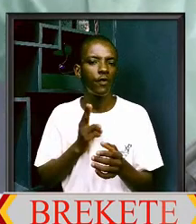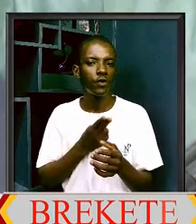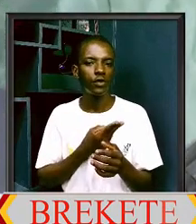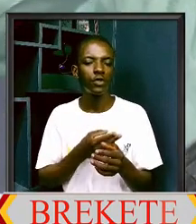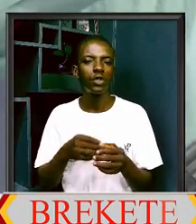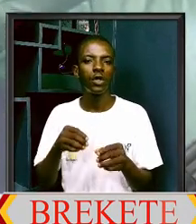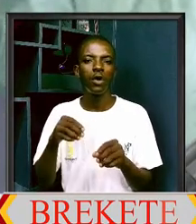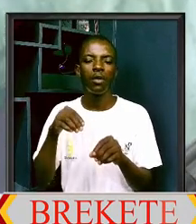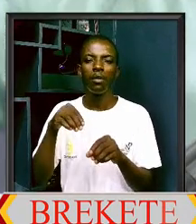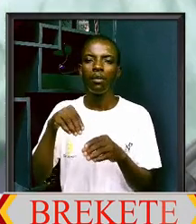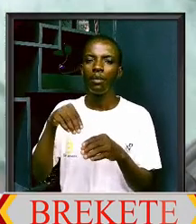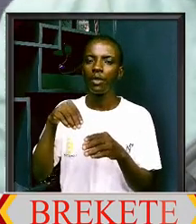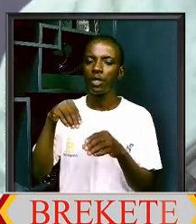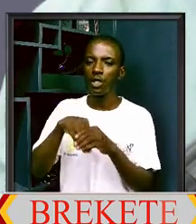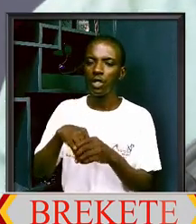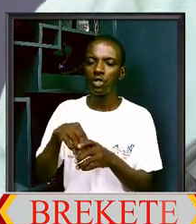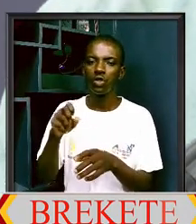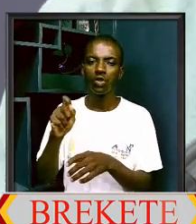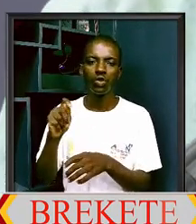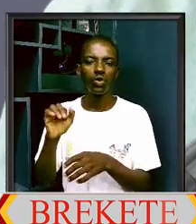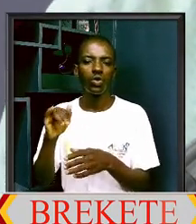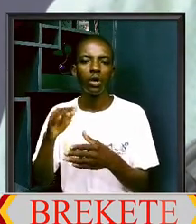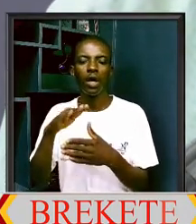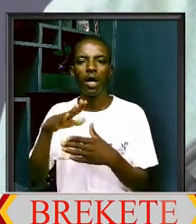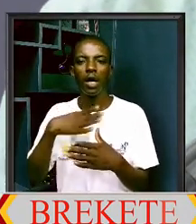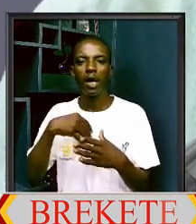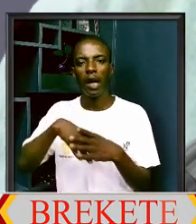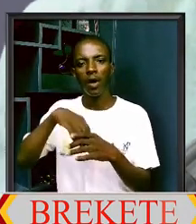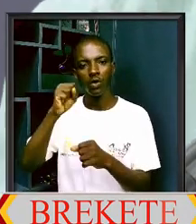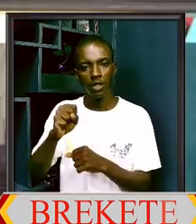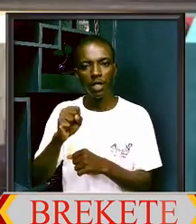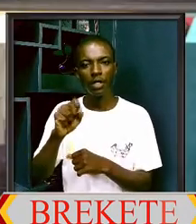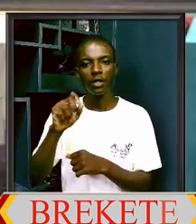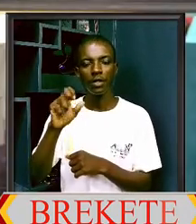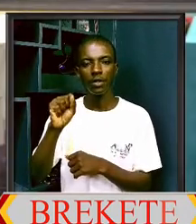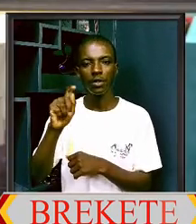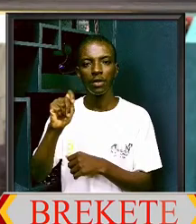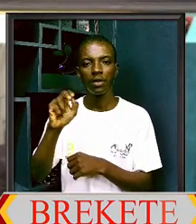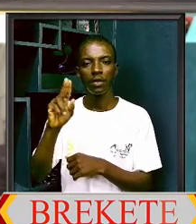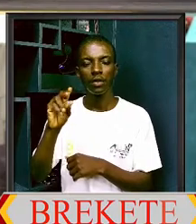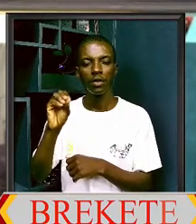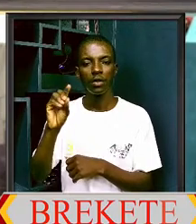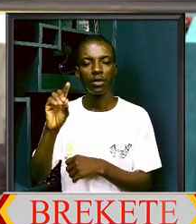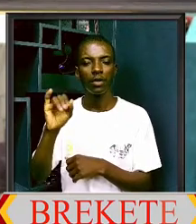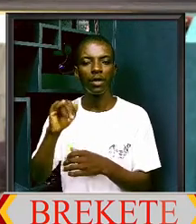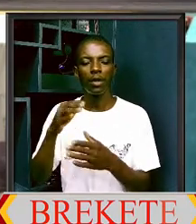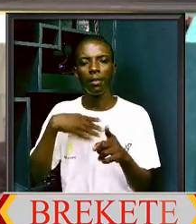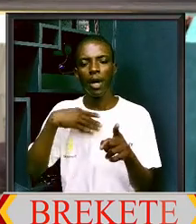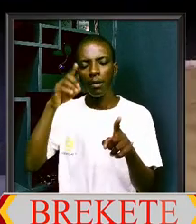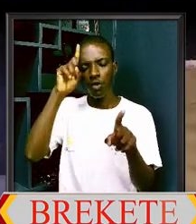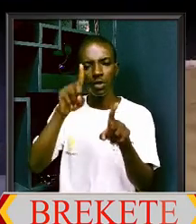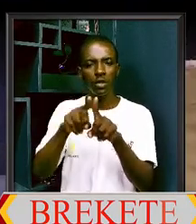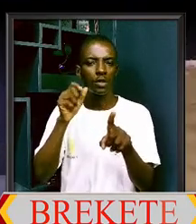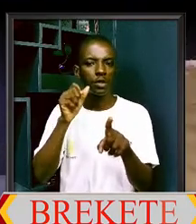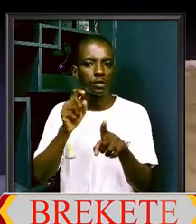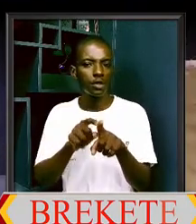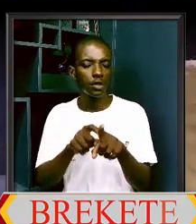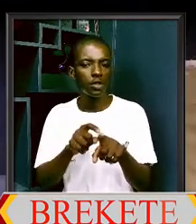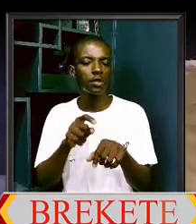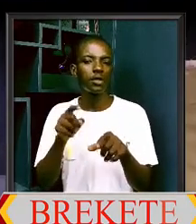amen both in the studio and outside the studio amen amen amen thank you very much thank you sir my brothers my sisters I